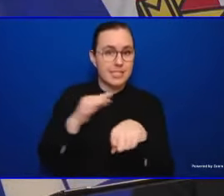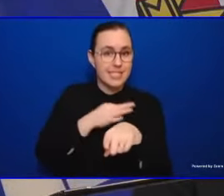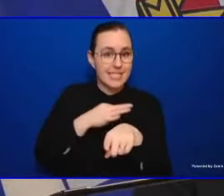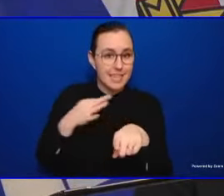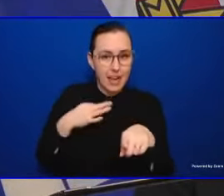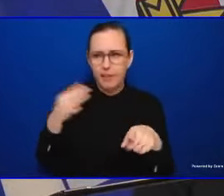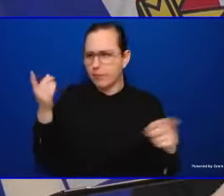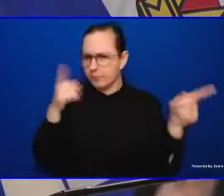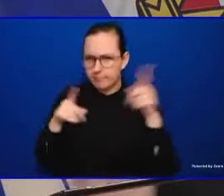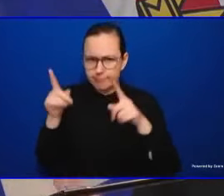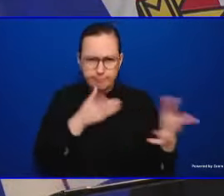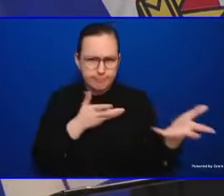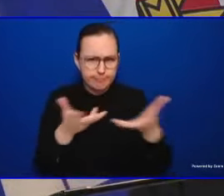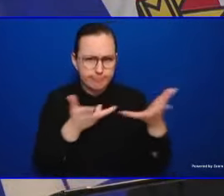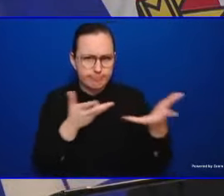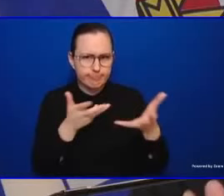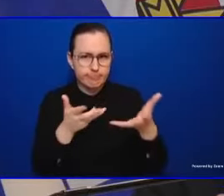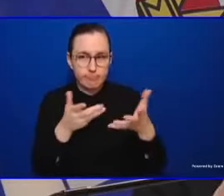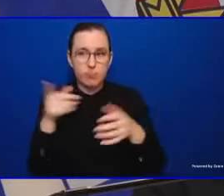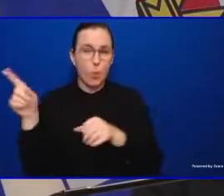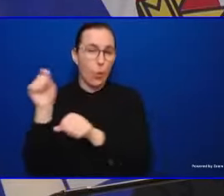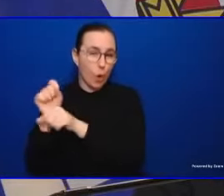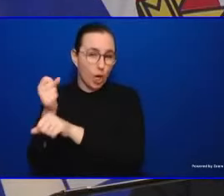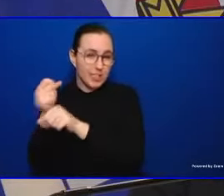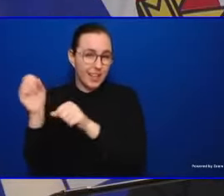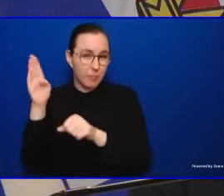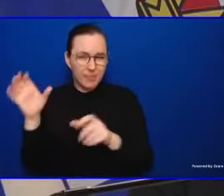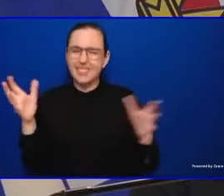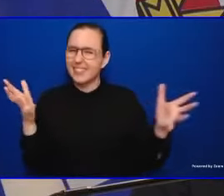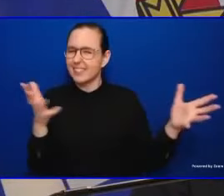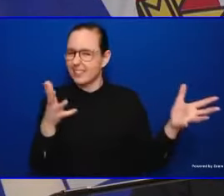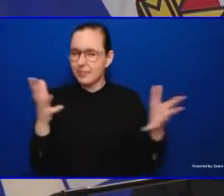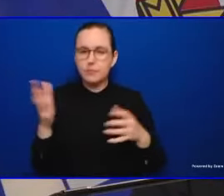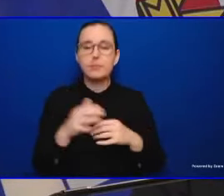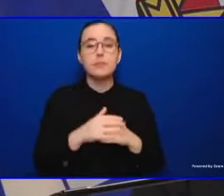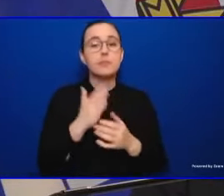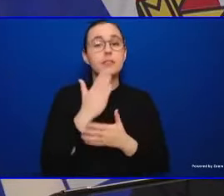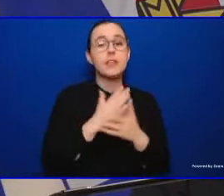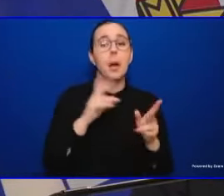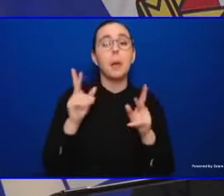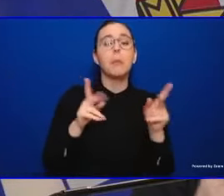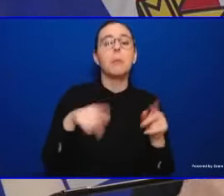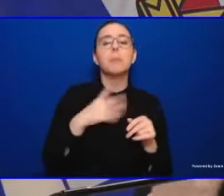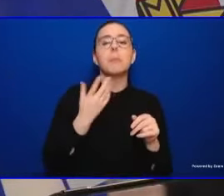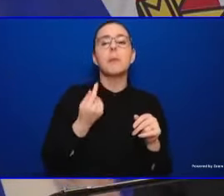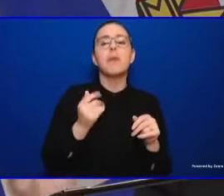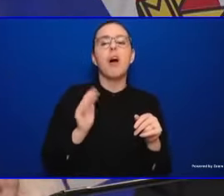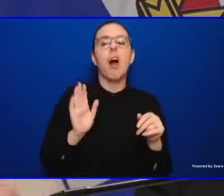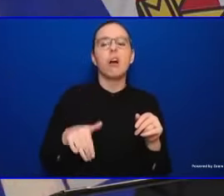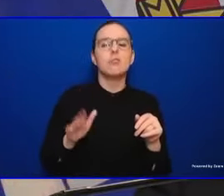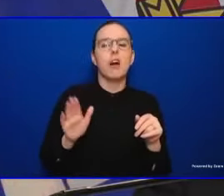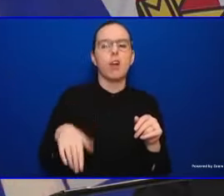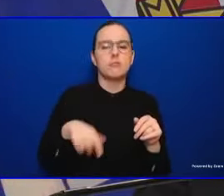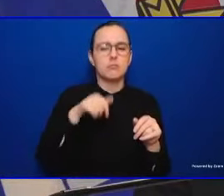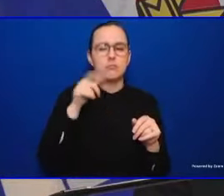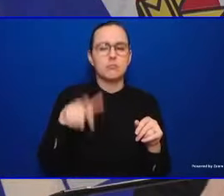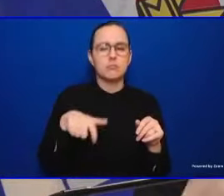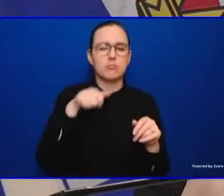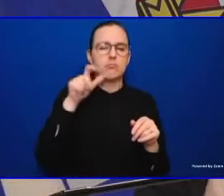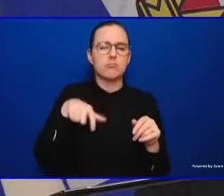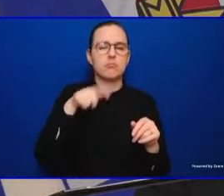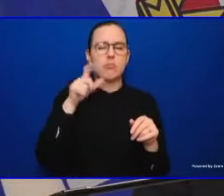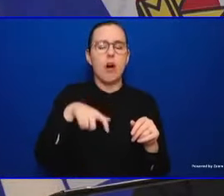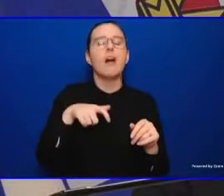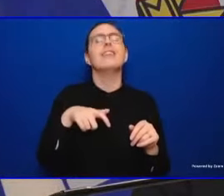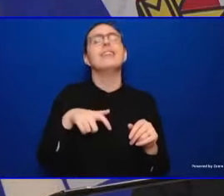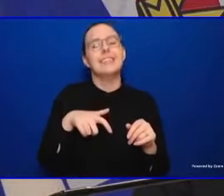the last little while, that we're in a new phase again, and we need to go back to being mindful of numbers of people that are in a